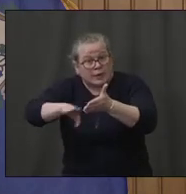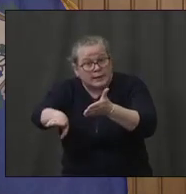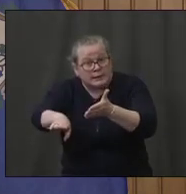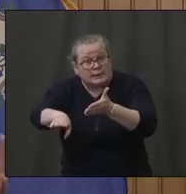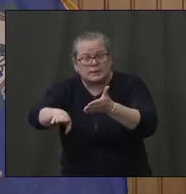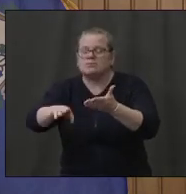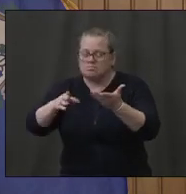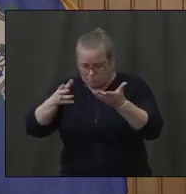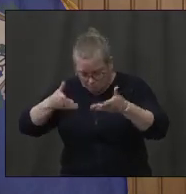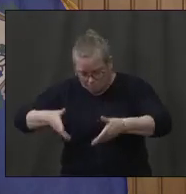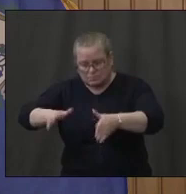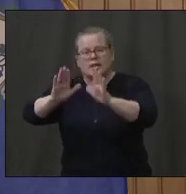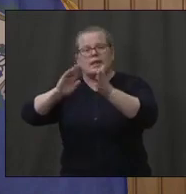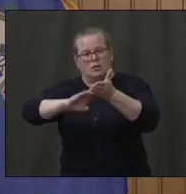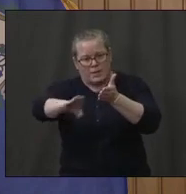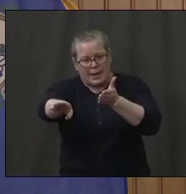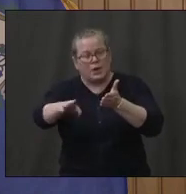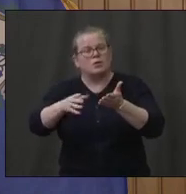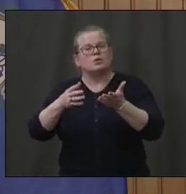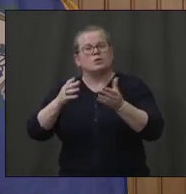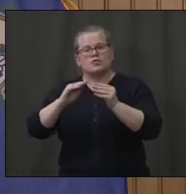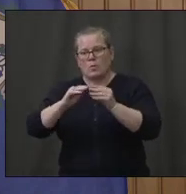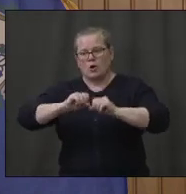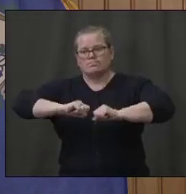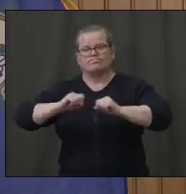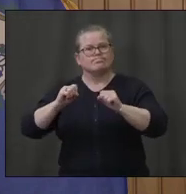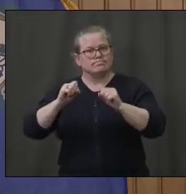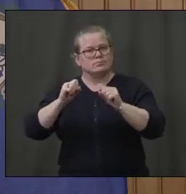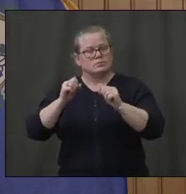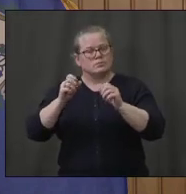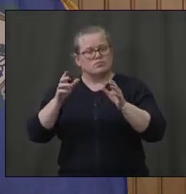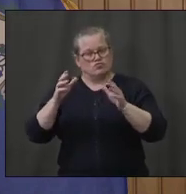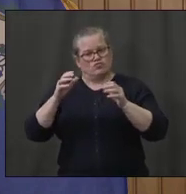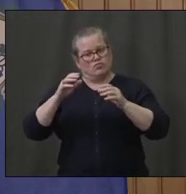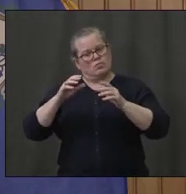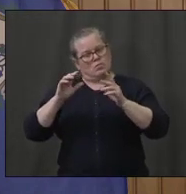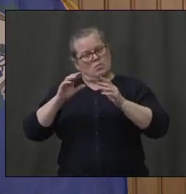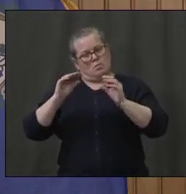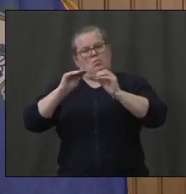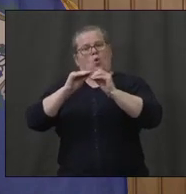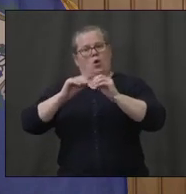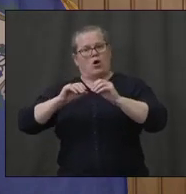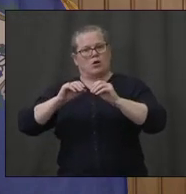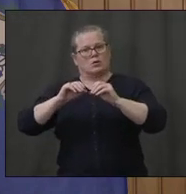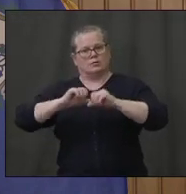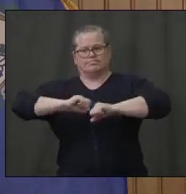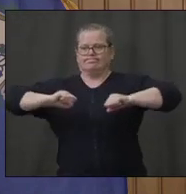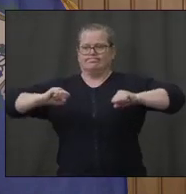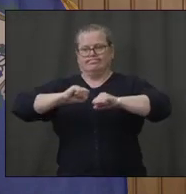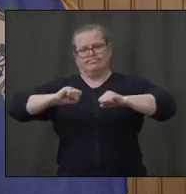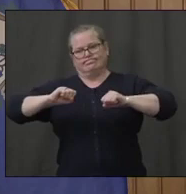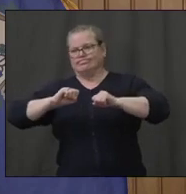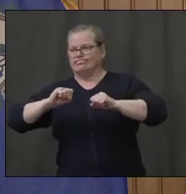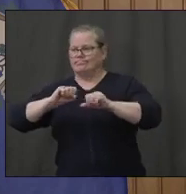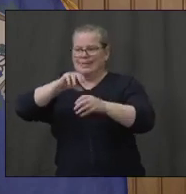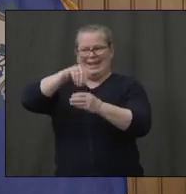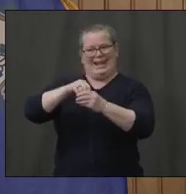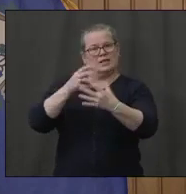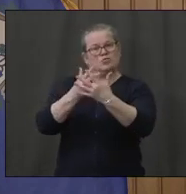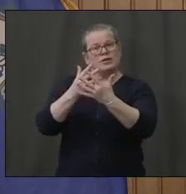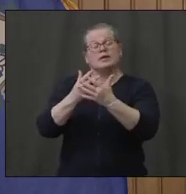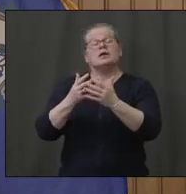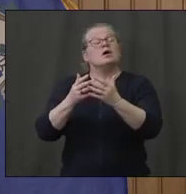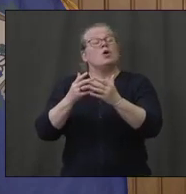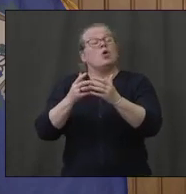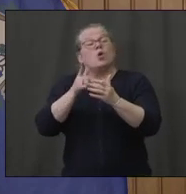is out. We're opening up more capacity. The group that I'm most concerned about are the elderly or the older folks who are in the